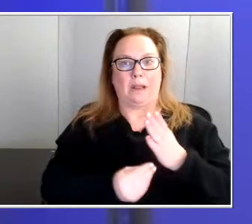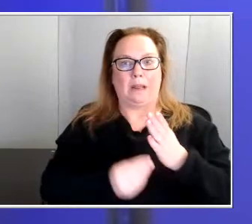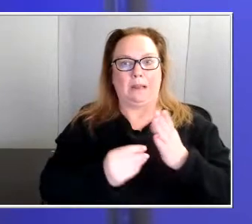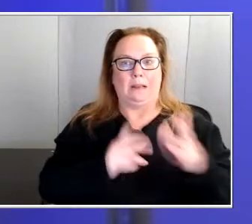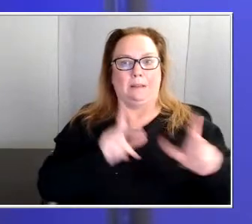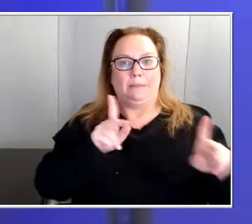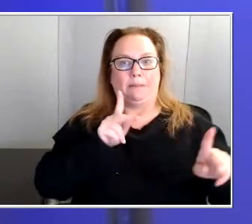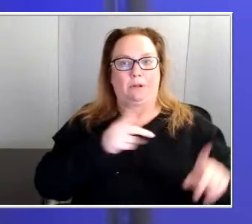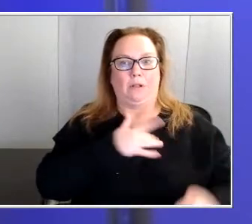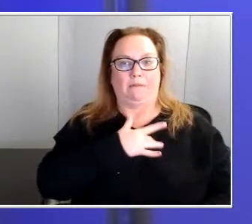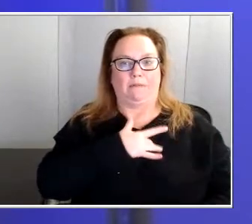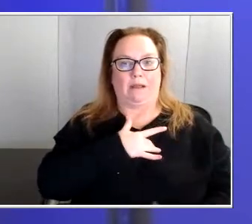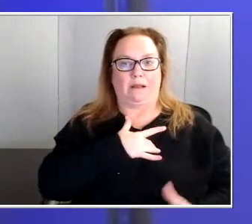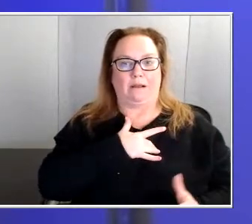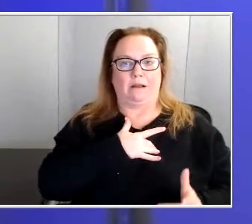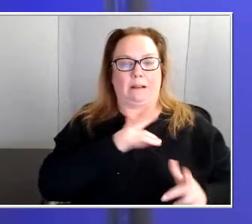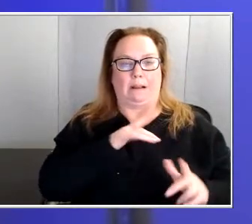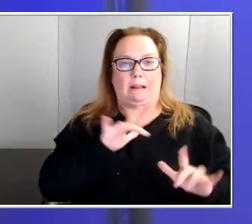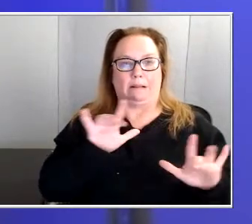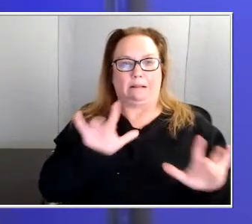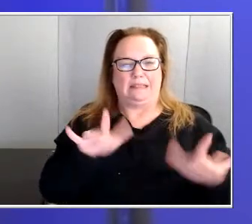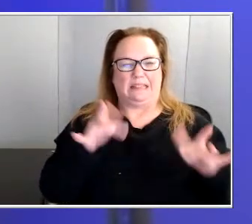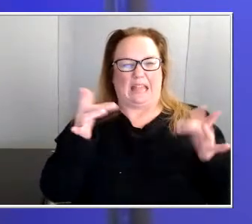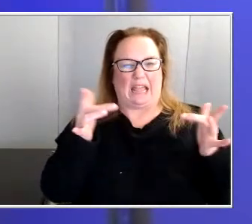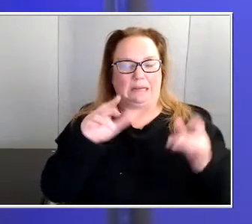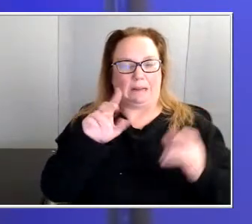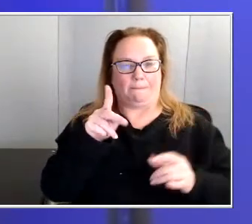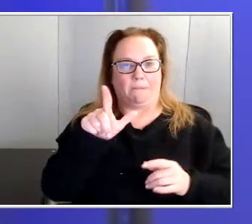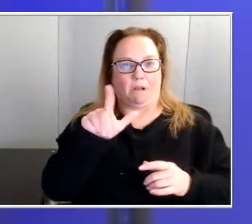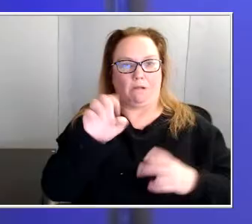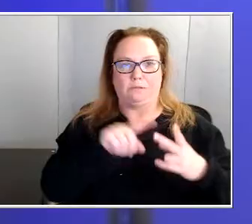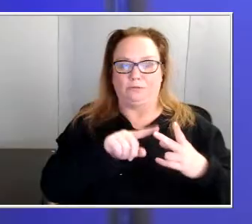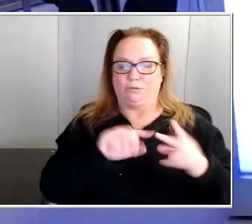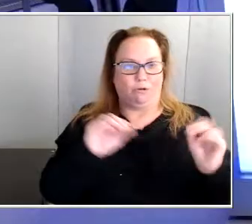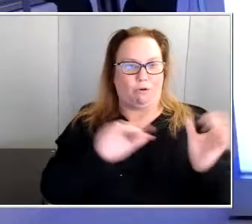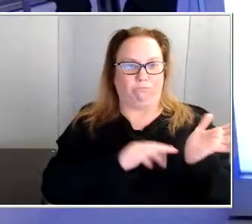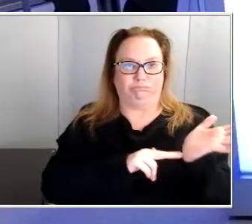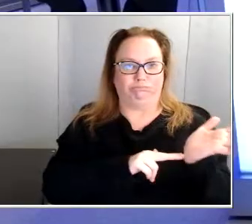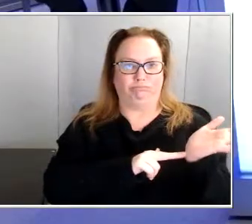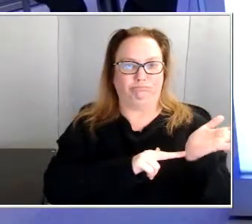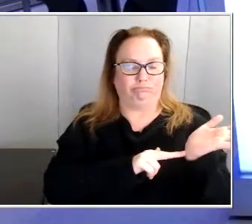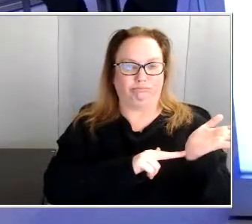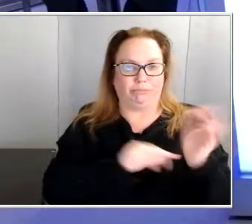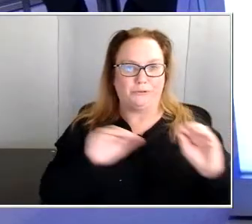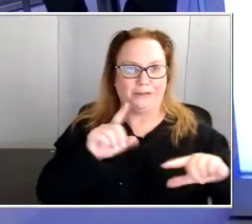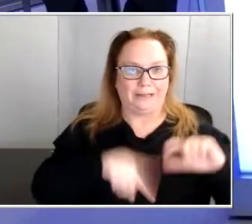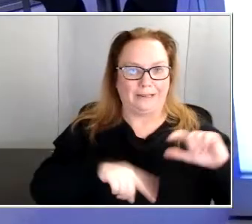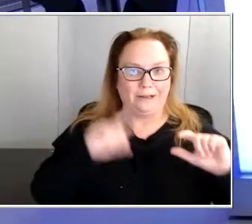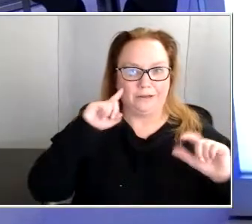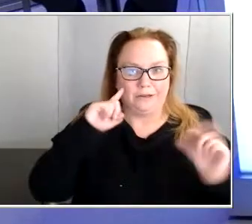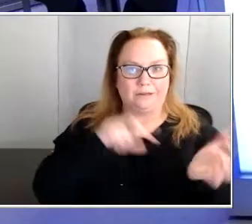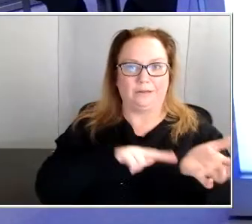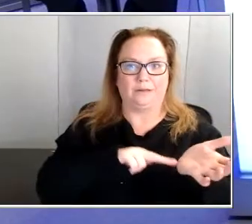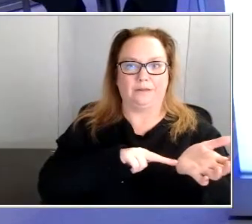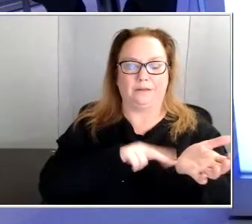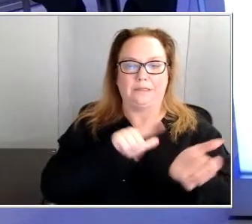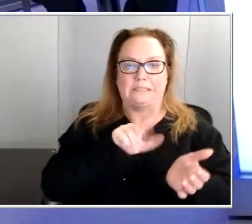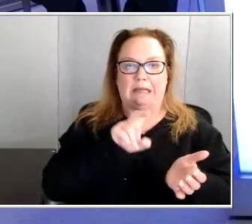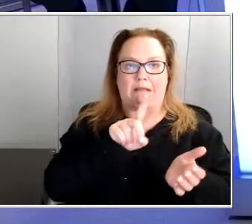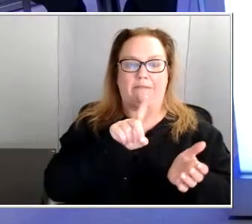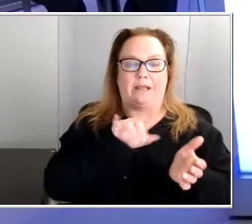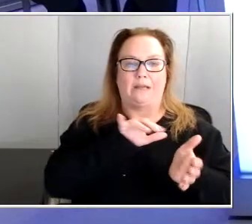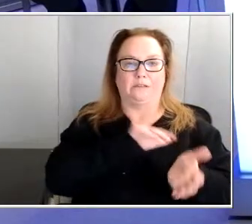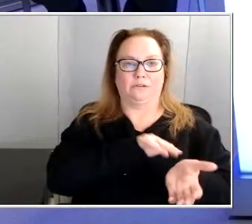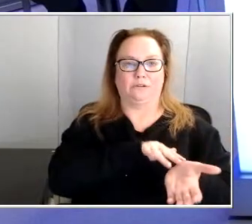either a very, very minimally palpable pulse or no palpable pulse at all. So because the blood's just kind of more constantly flowing, is that what's going